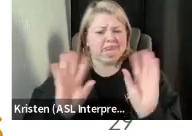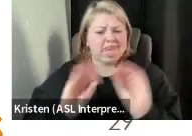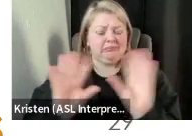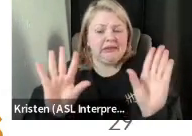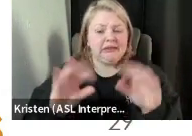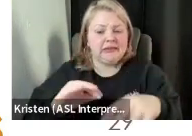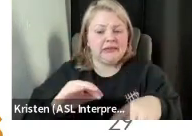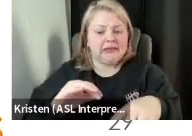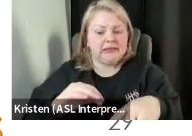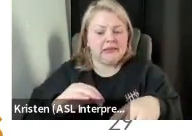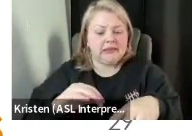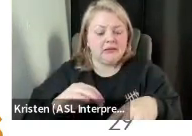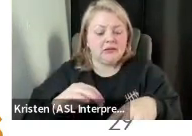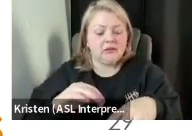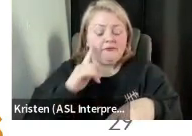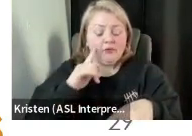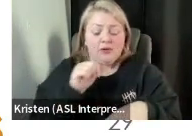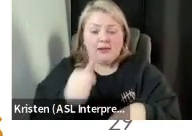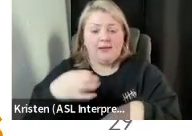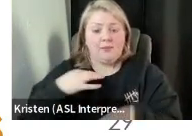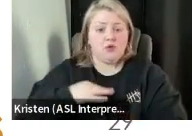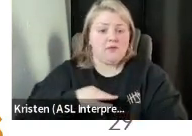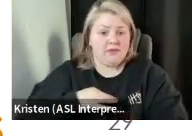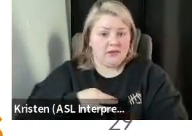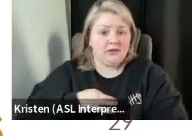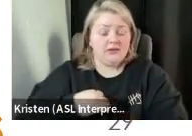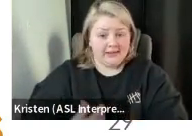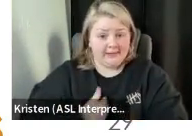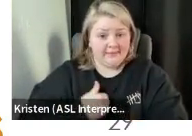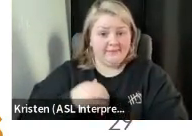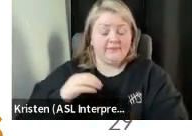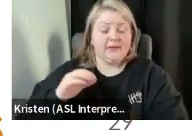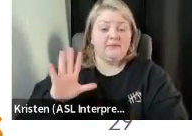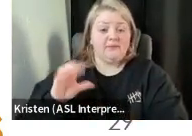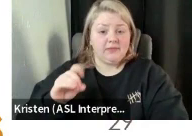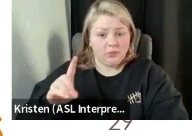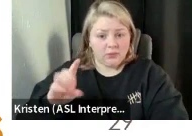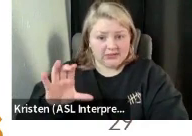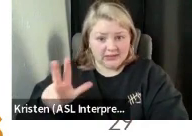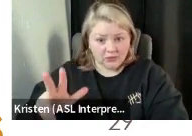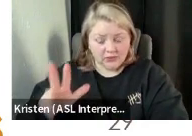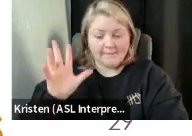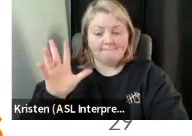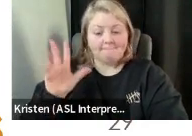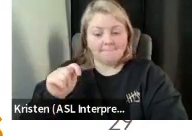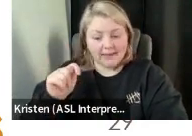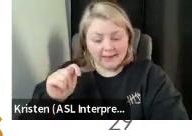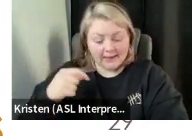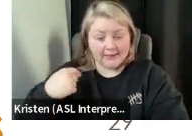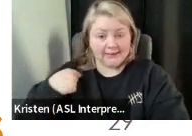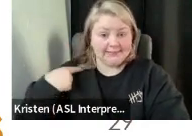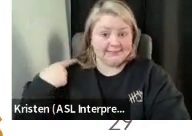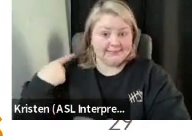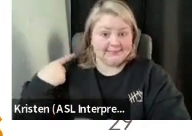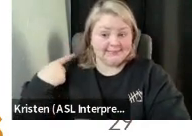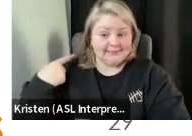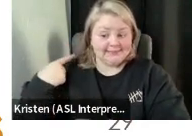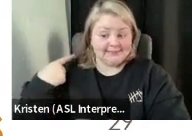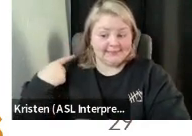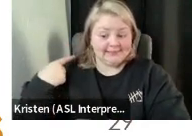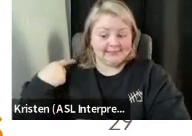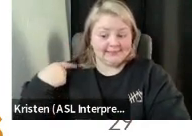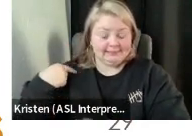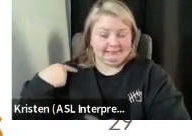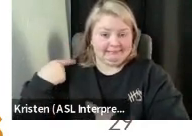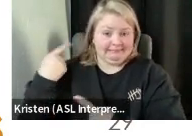in the case of a nonprofit that has the 501c3, but has been in existence for fewer than